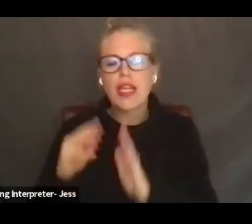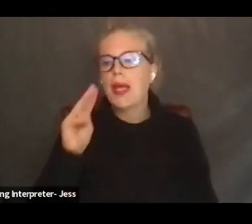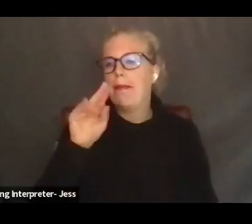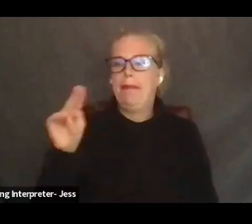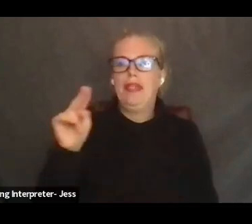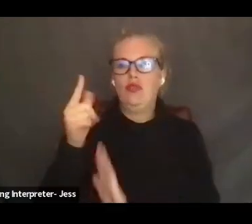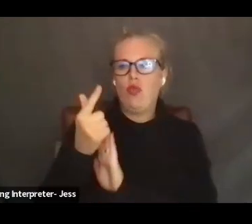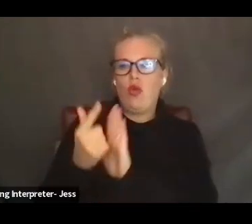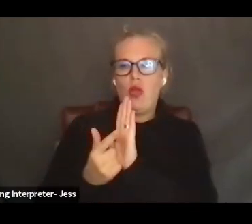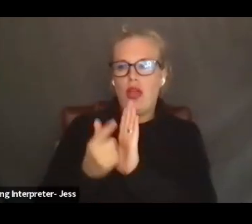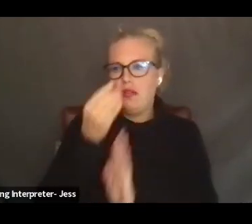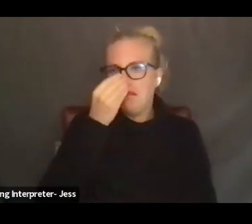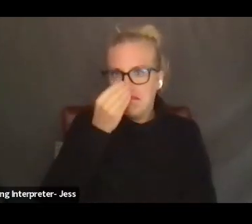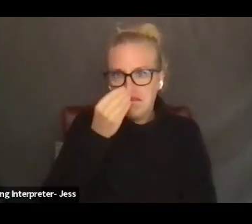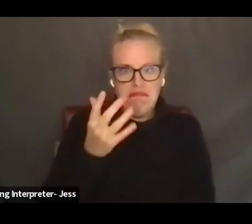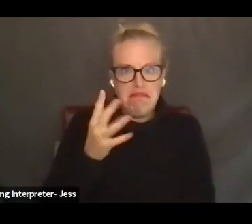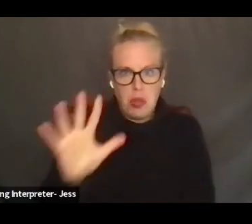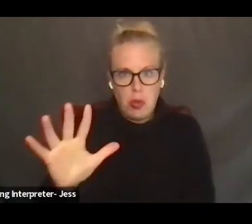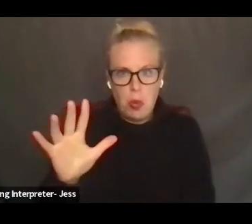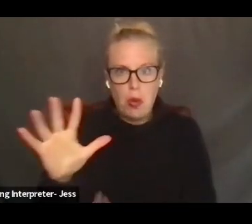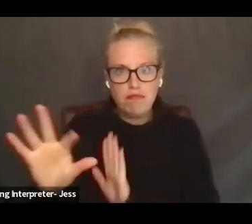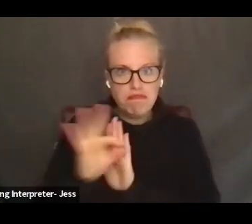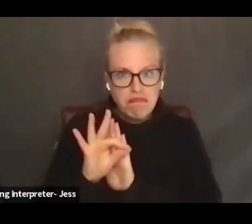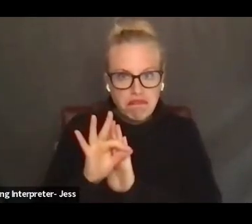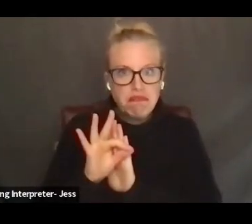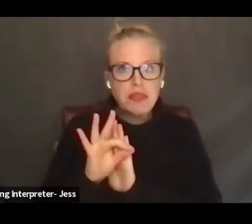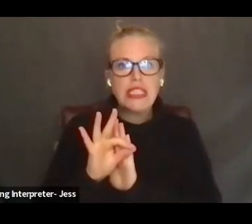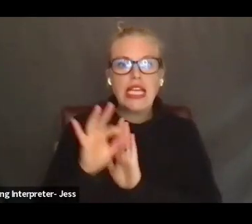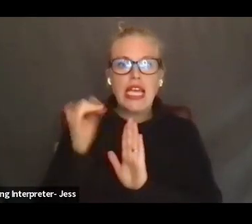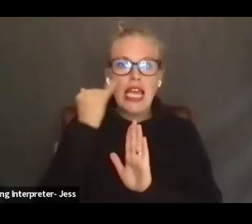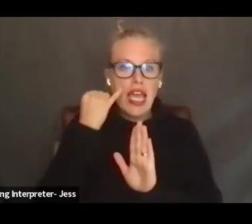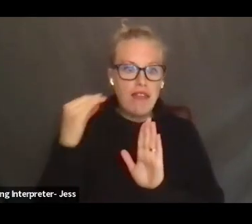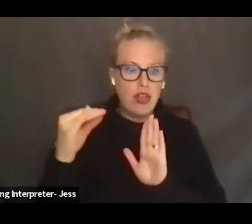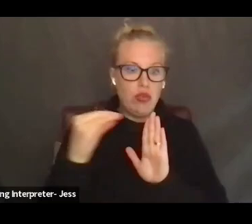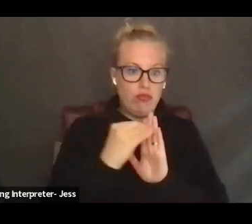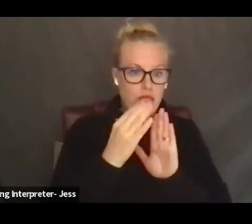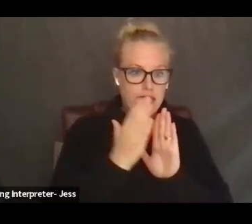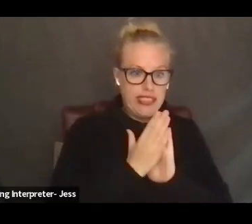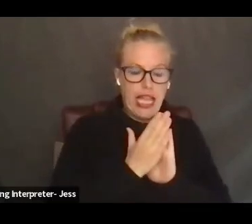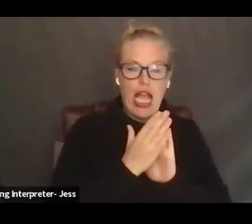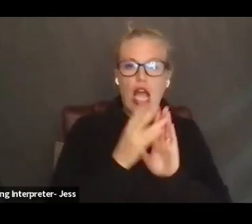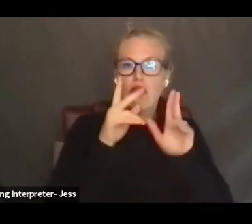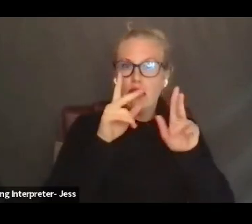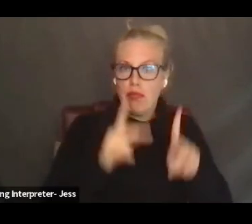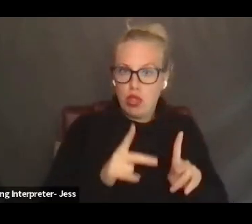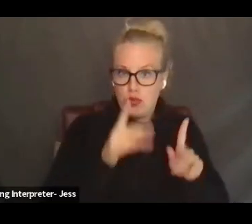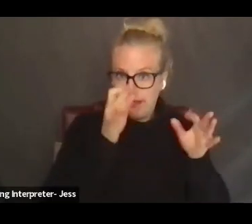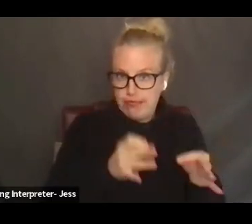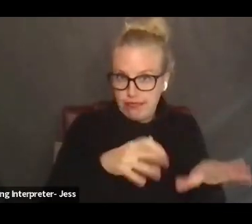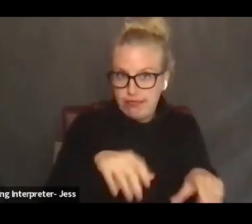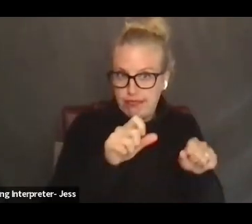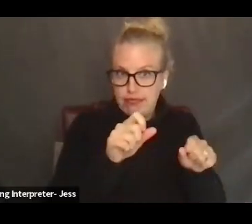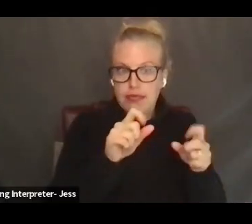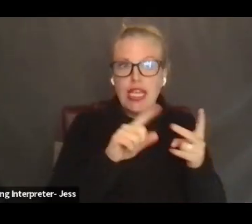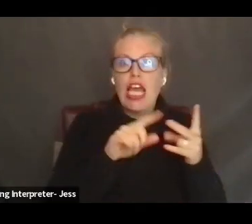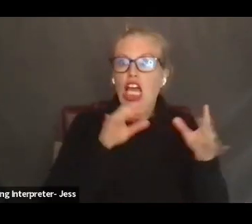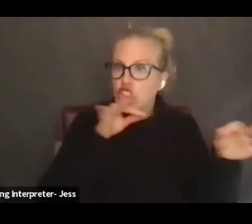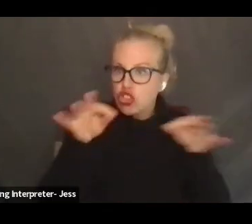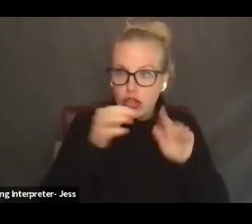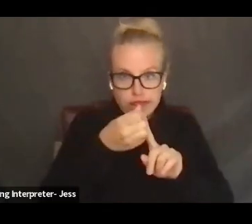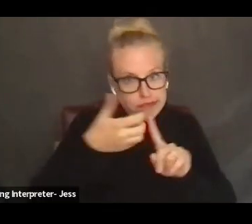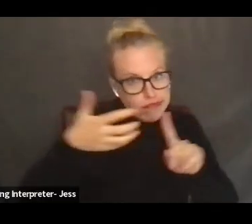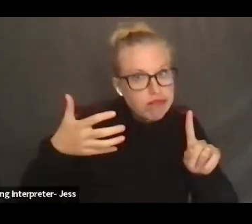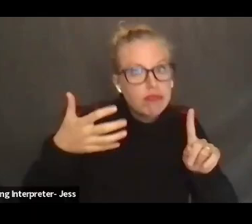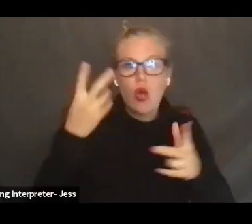law doesn't care what version you have, as long as you either name an agent, have instructions, or both.